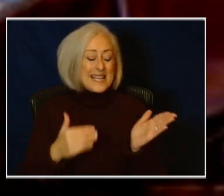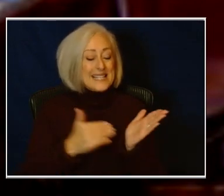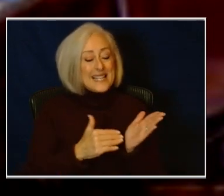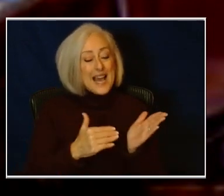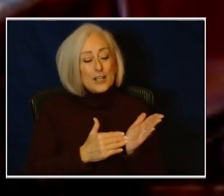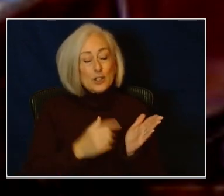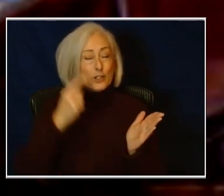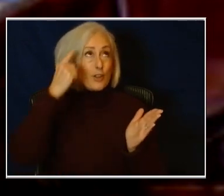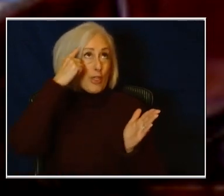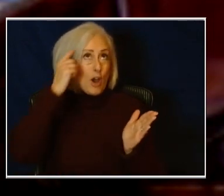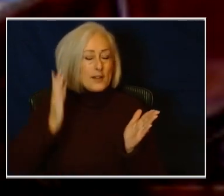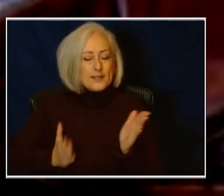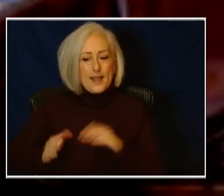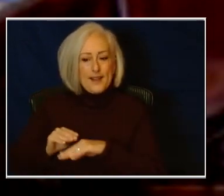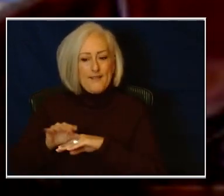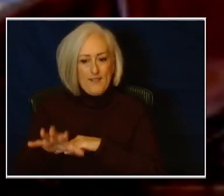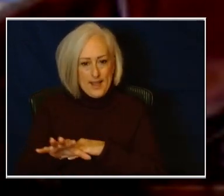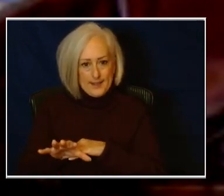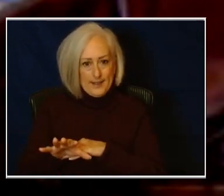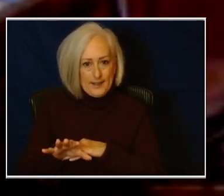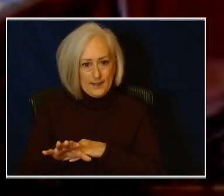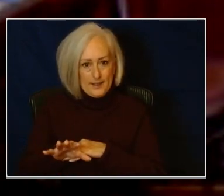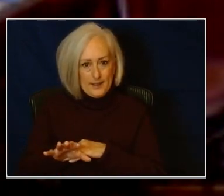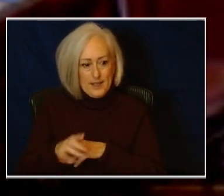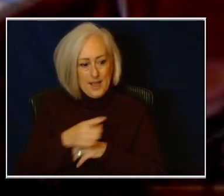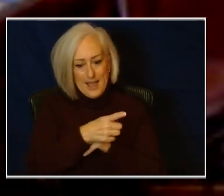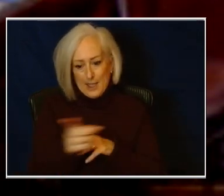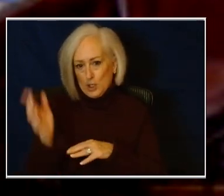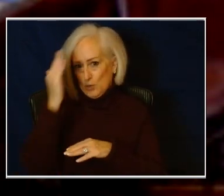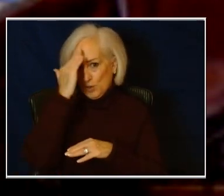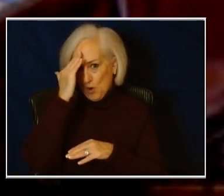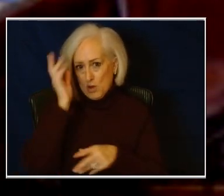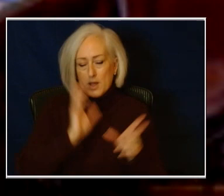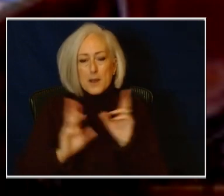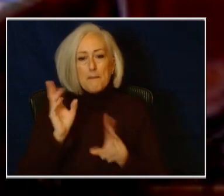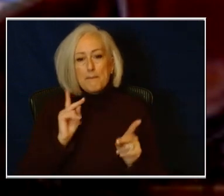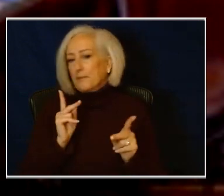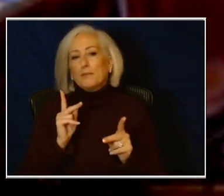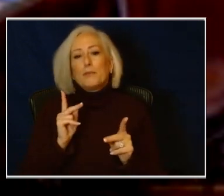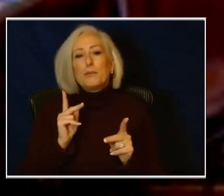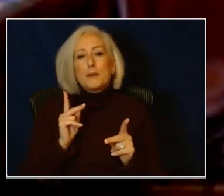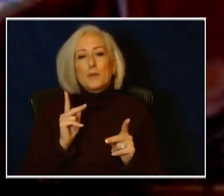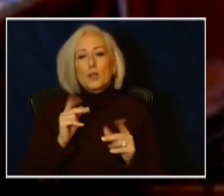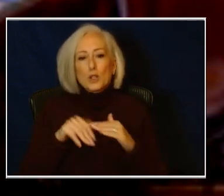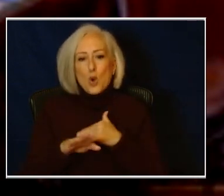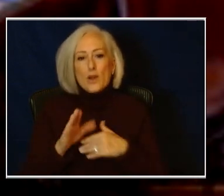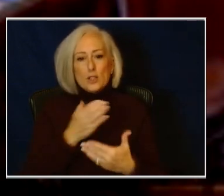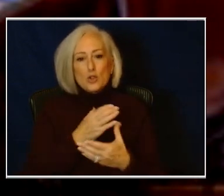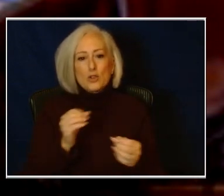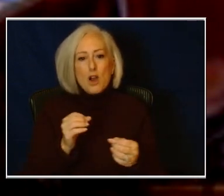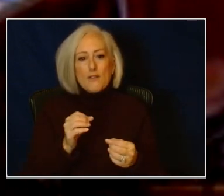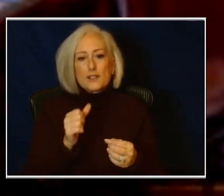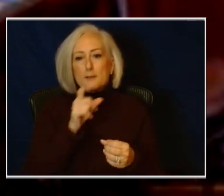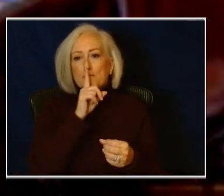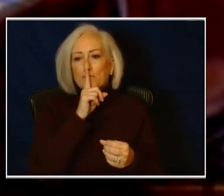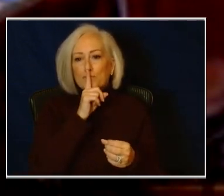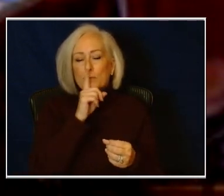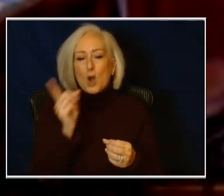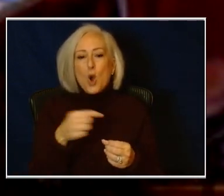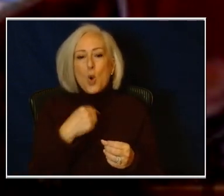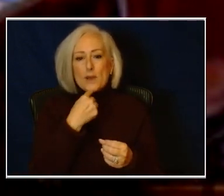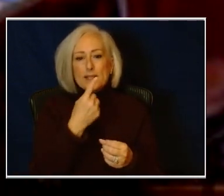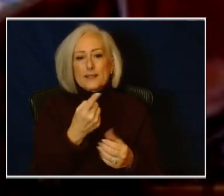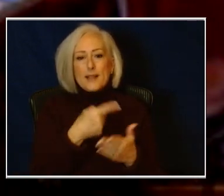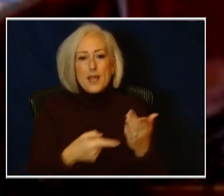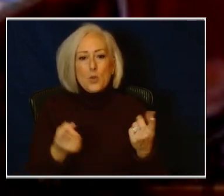the side effects. And as you all probably know, people go into the office and they don't always share the details of what's